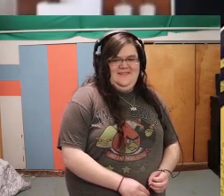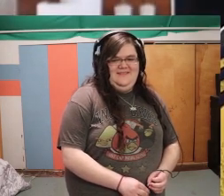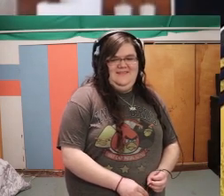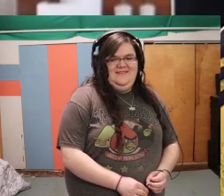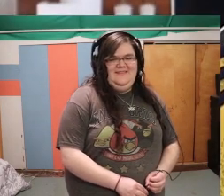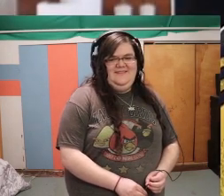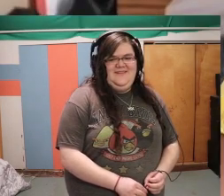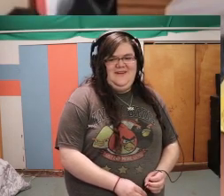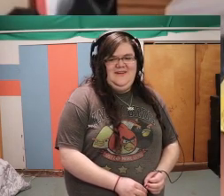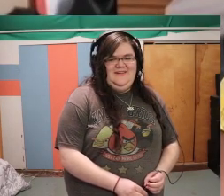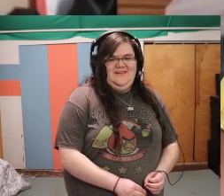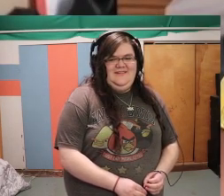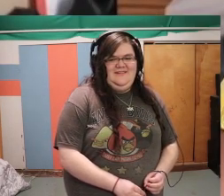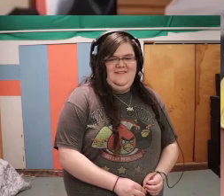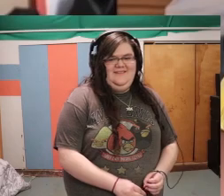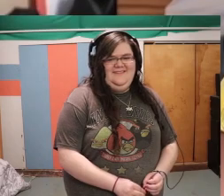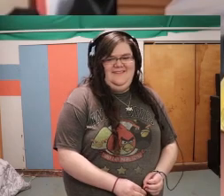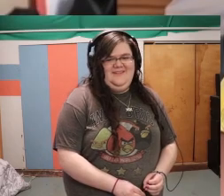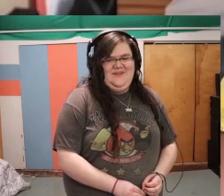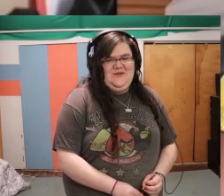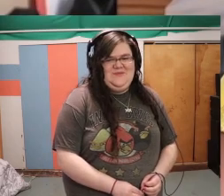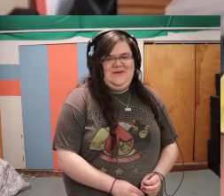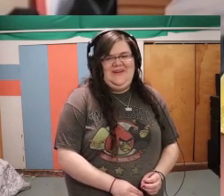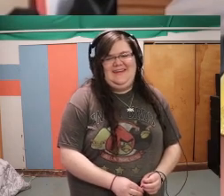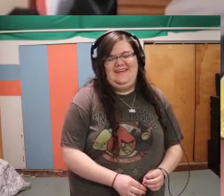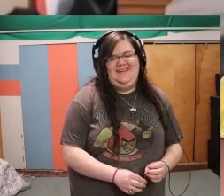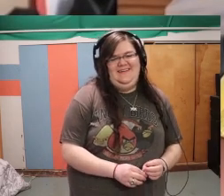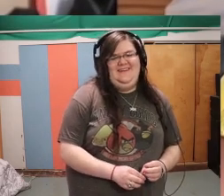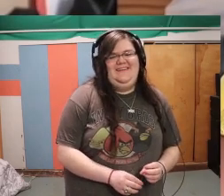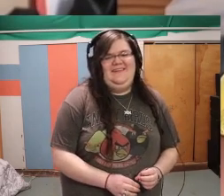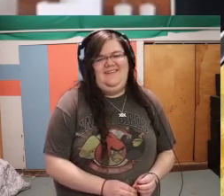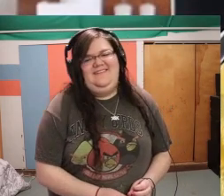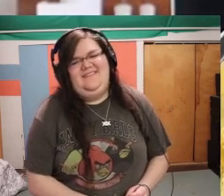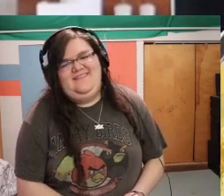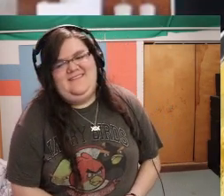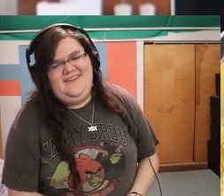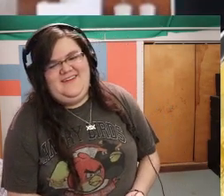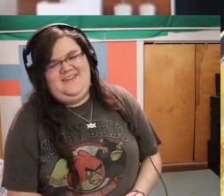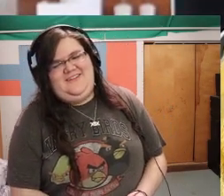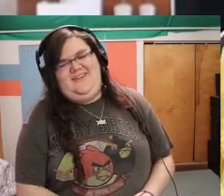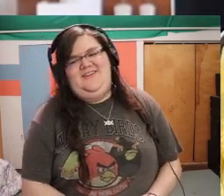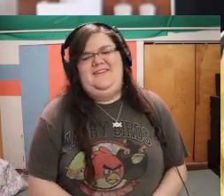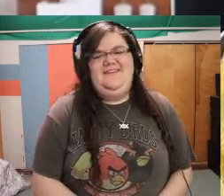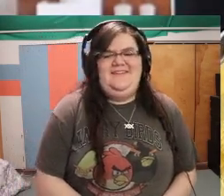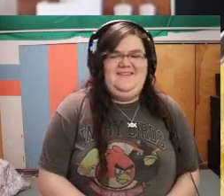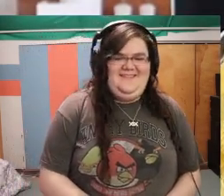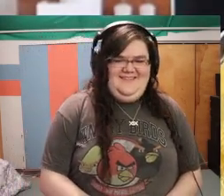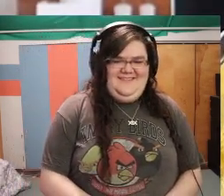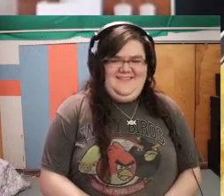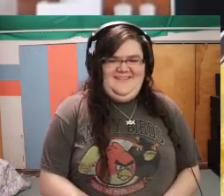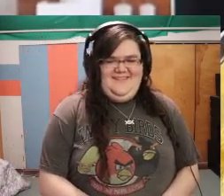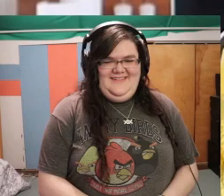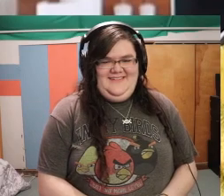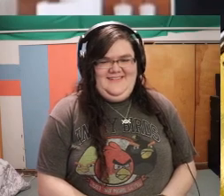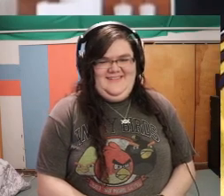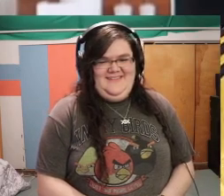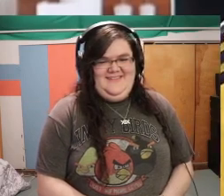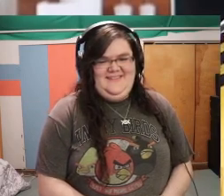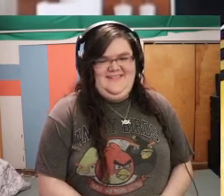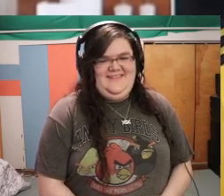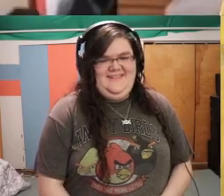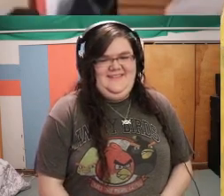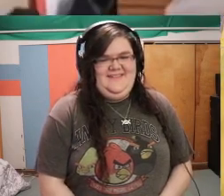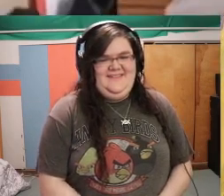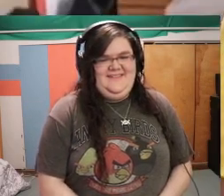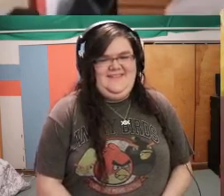to reply? What's the deal? Show me your face, fam. Let's talk. Boy. Nah, I ain't got a webcam. I'm too poor. Nah. You're too poor. Nah. Lies. Nah, I'm kidding. Lies. Nah,